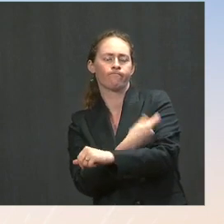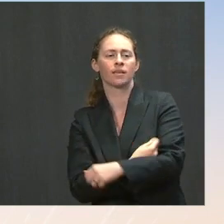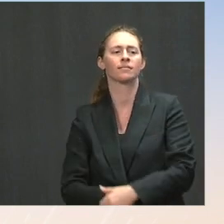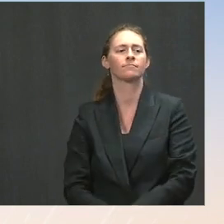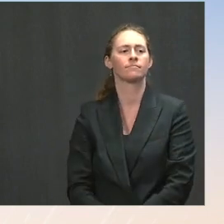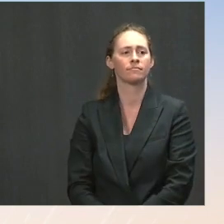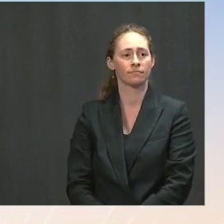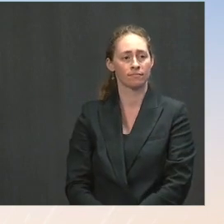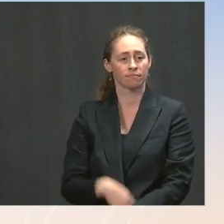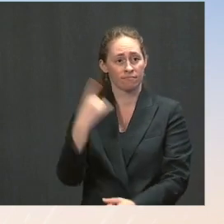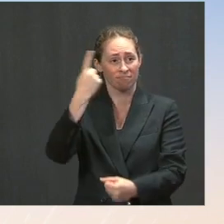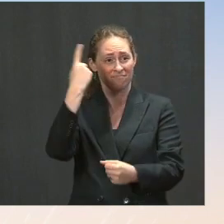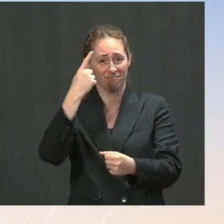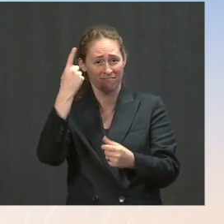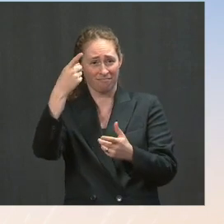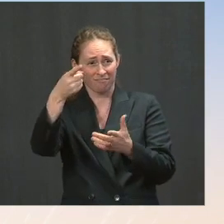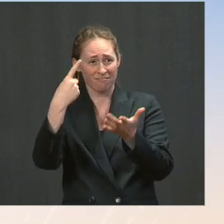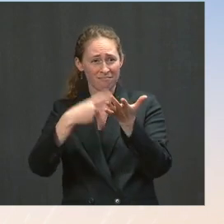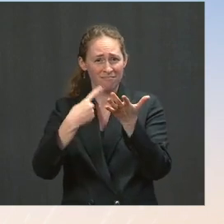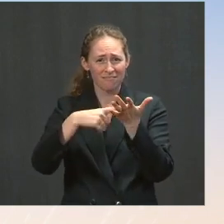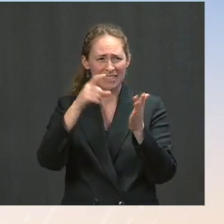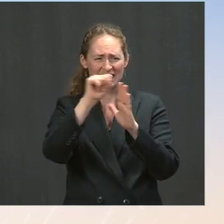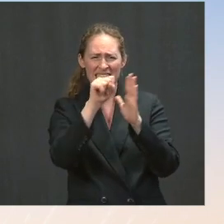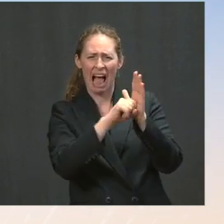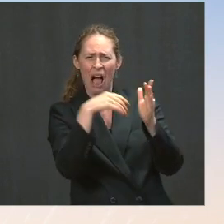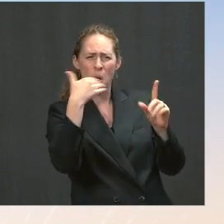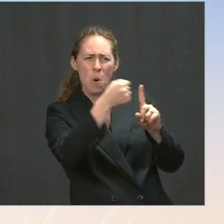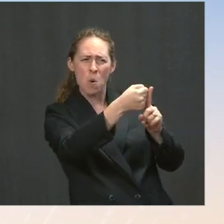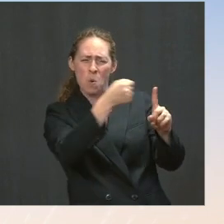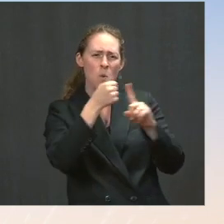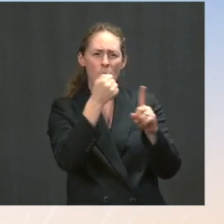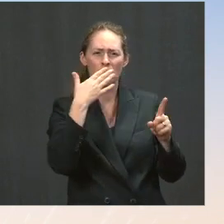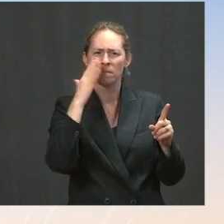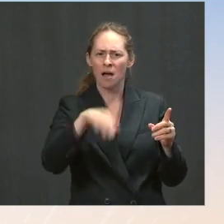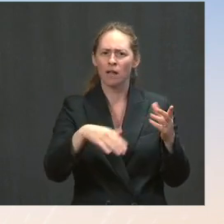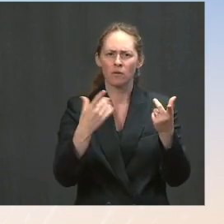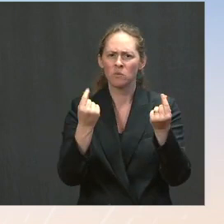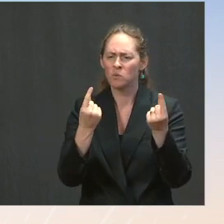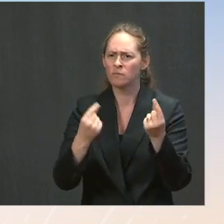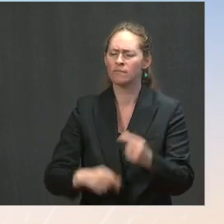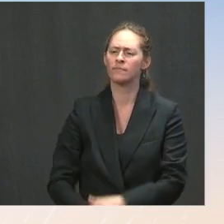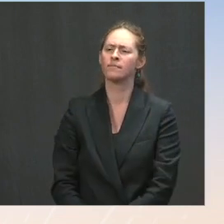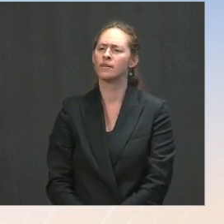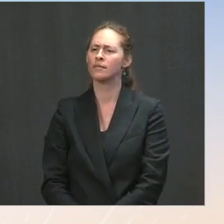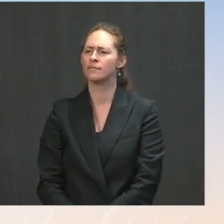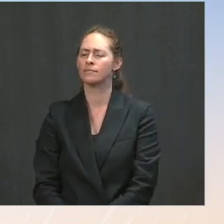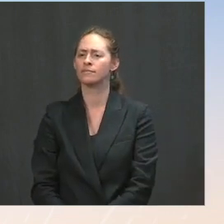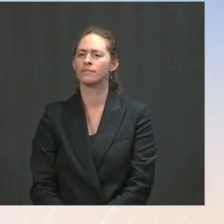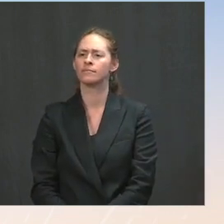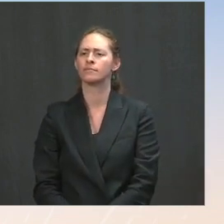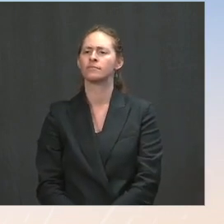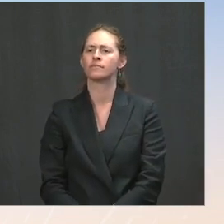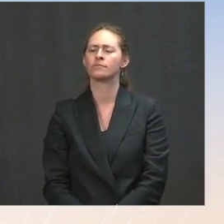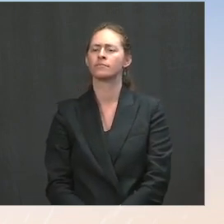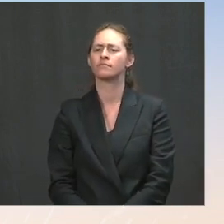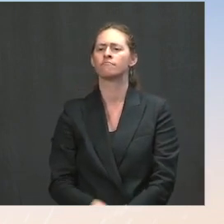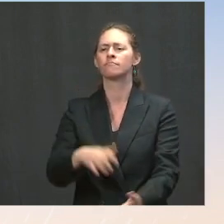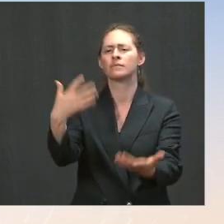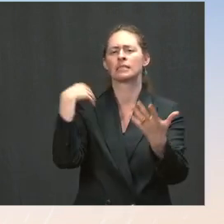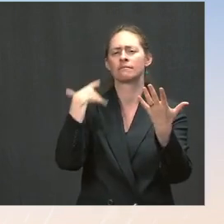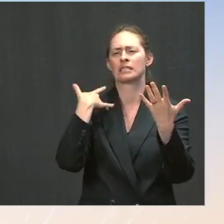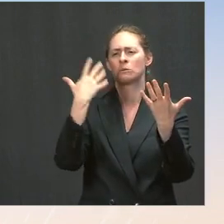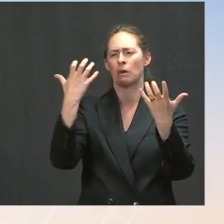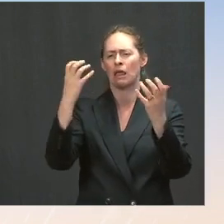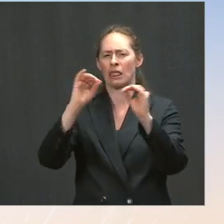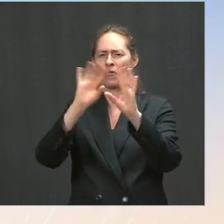seeing? Well, Shannon, one, I think it's really important to project data across a spectrum, right? Not from individual hospitals or